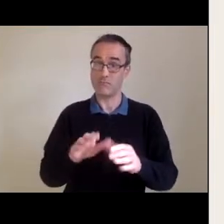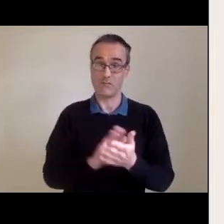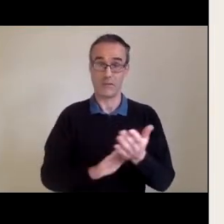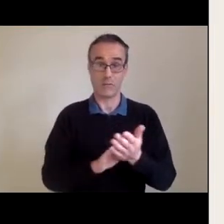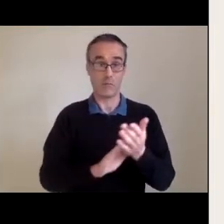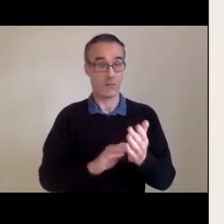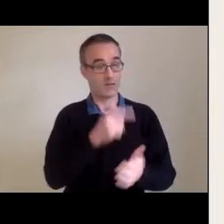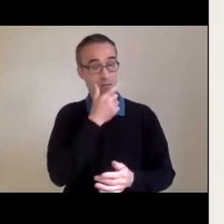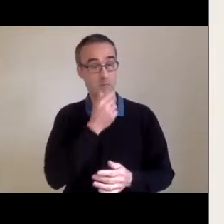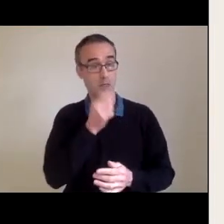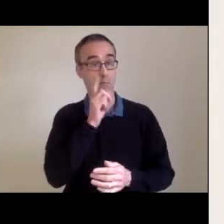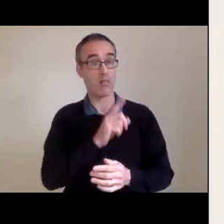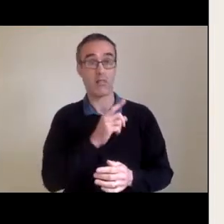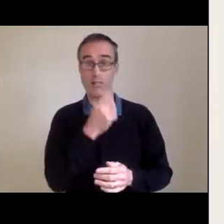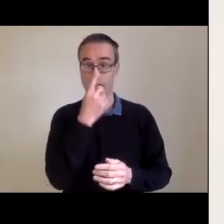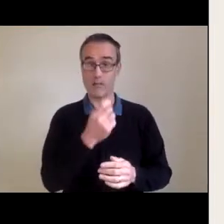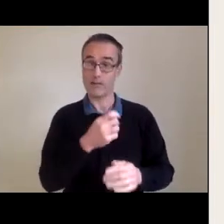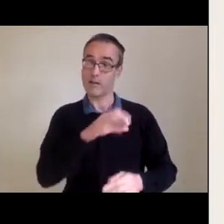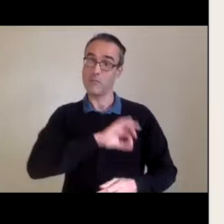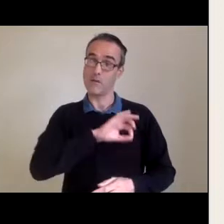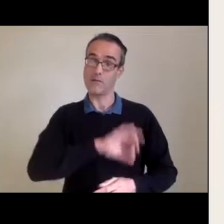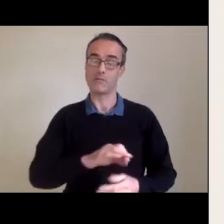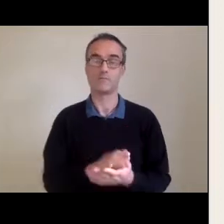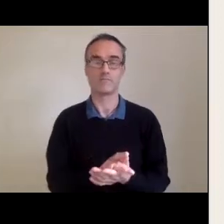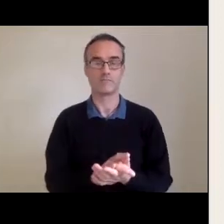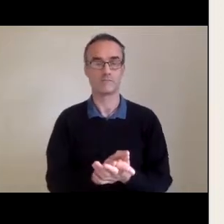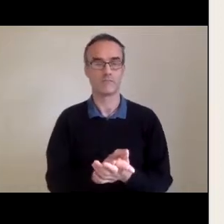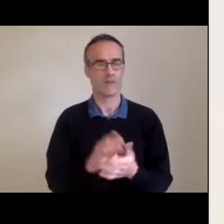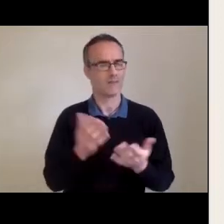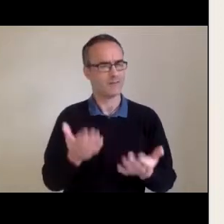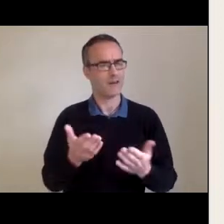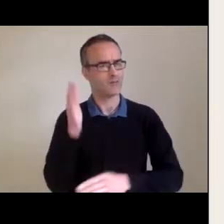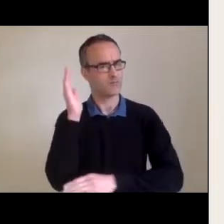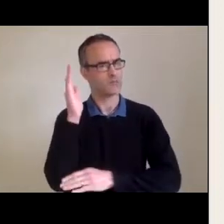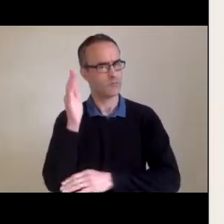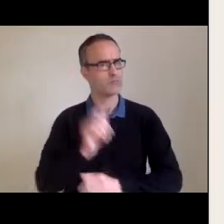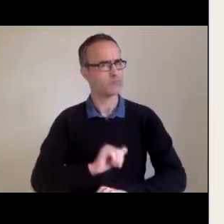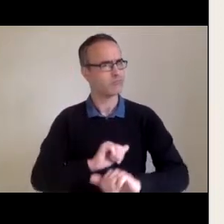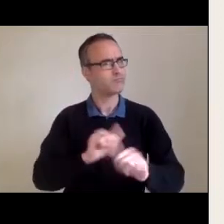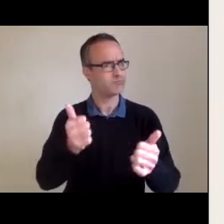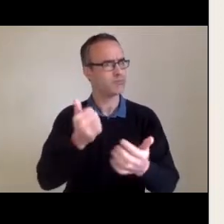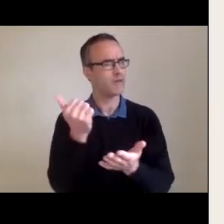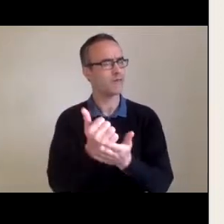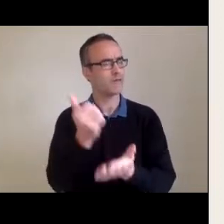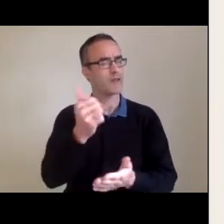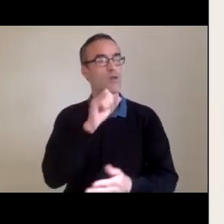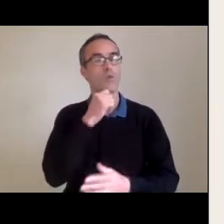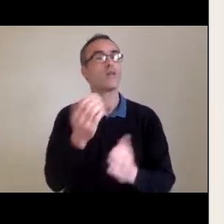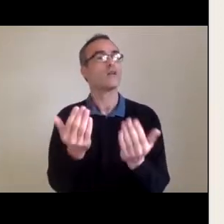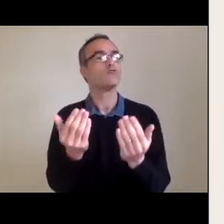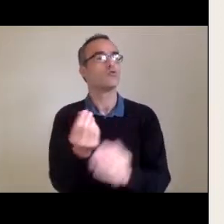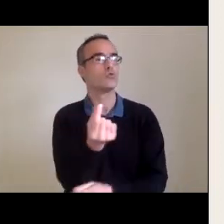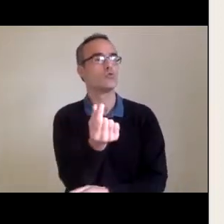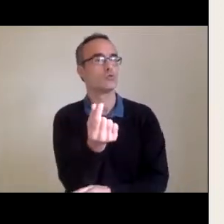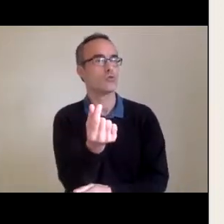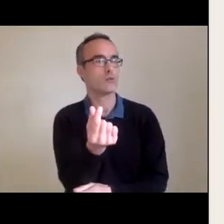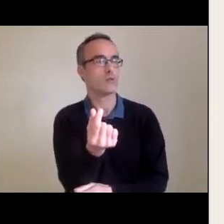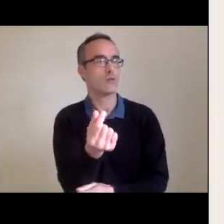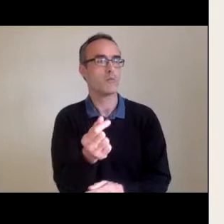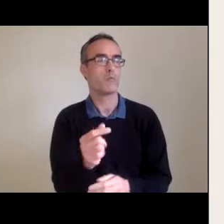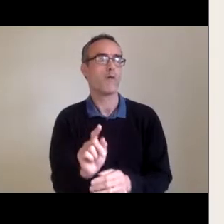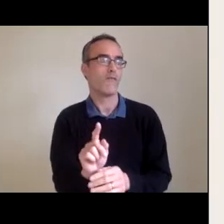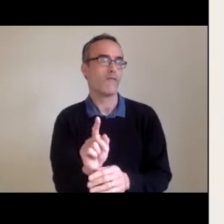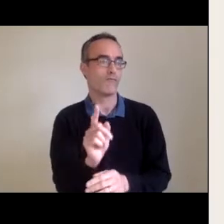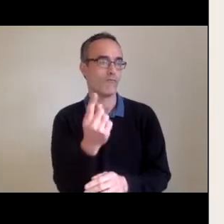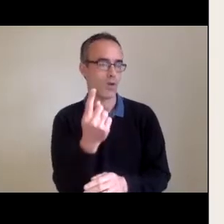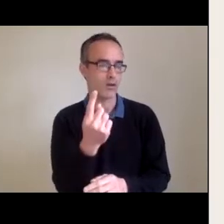Commonwealth. We have some fantastic guests with us today, and I'll introduce those in just a second. But first, just a couple of sort of little bits